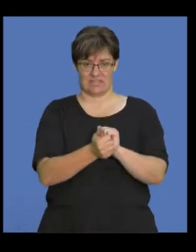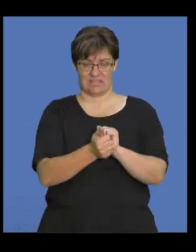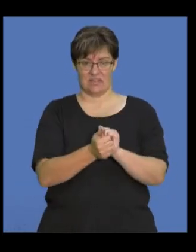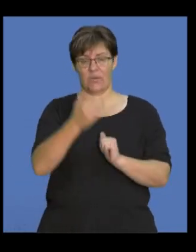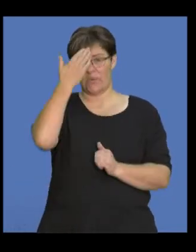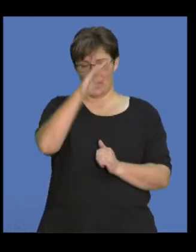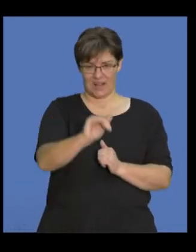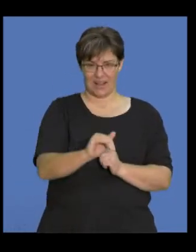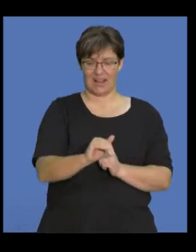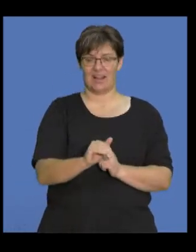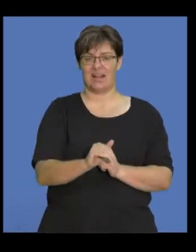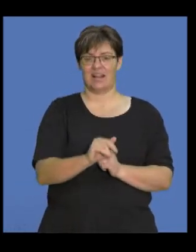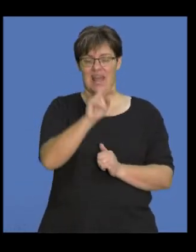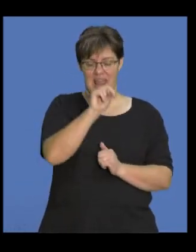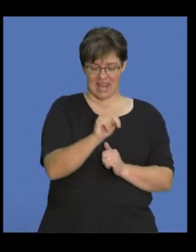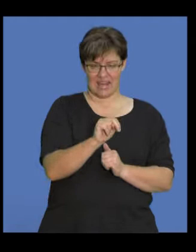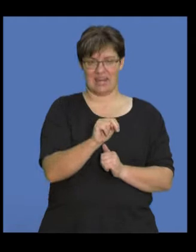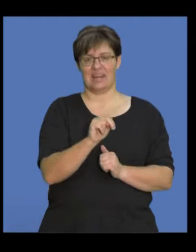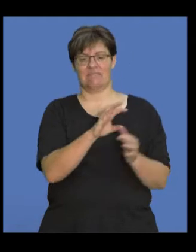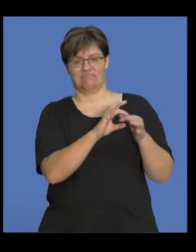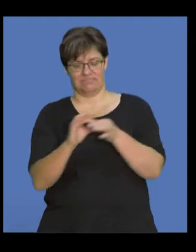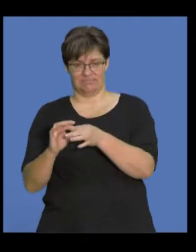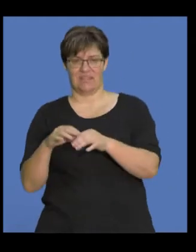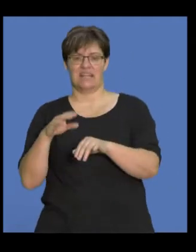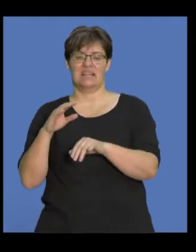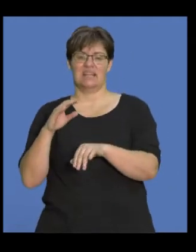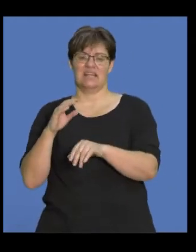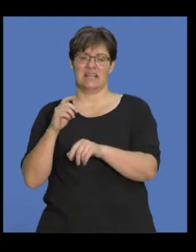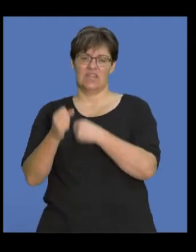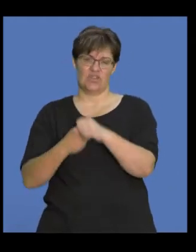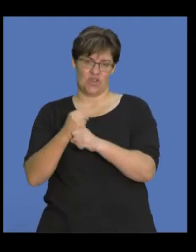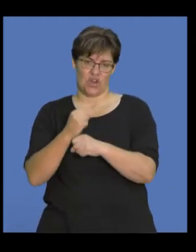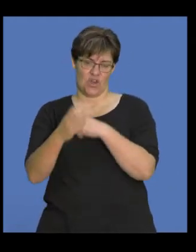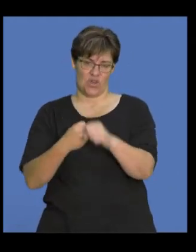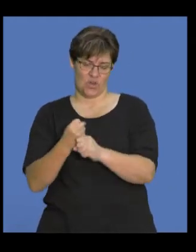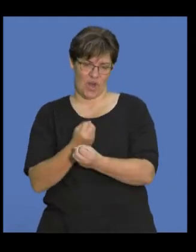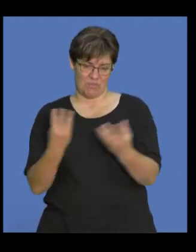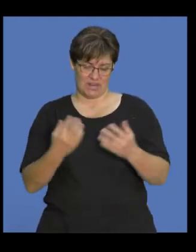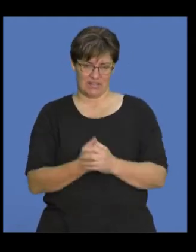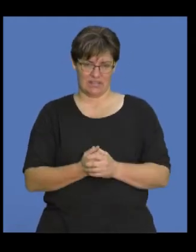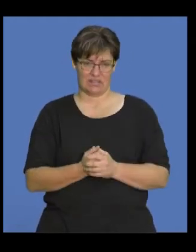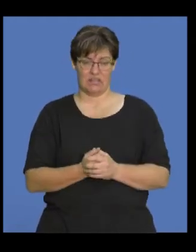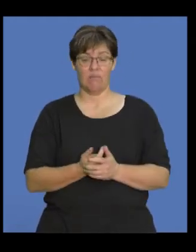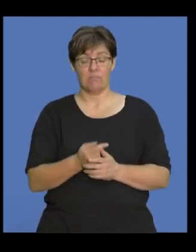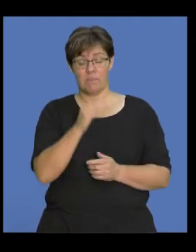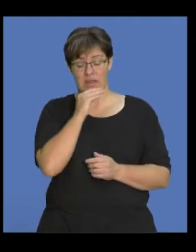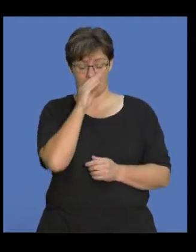is represented by N, which is the number of years. It will take for an investment